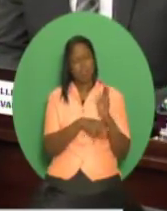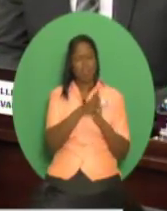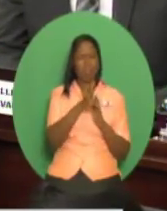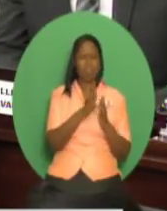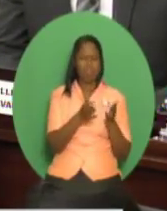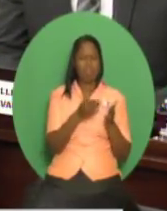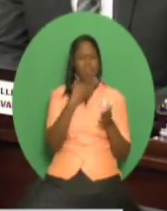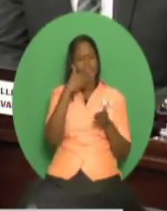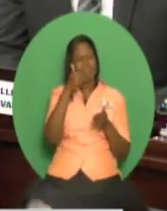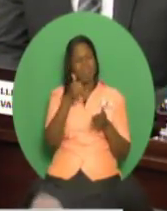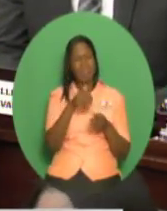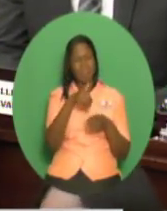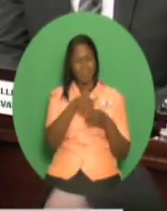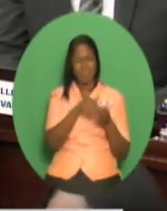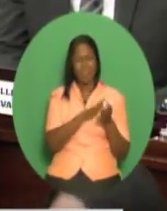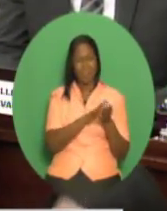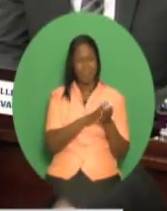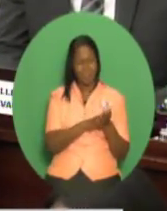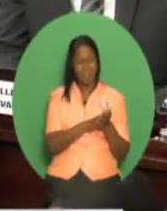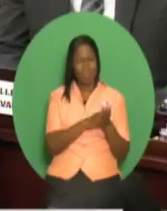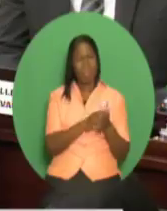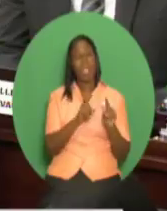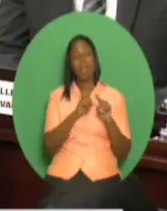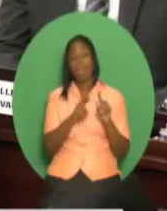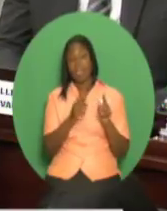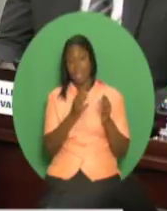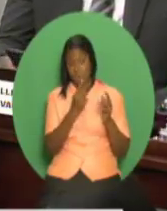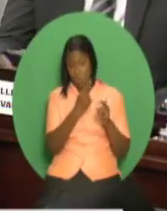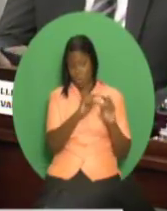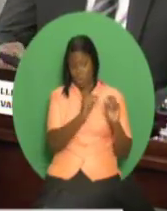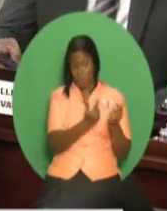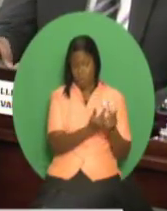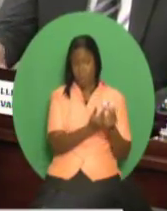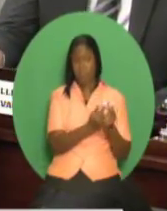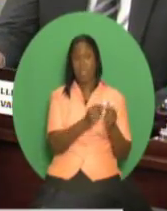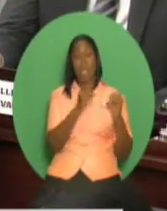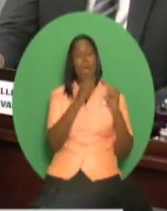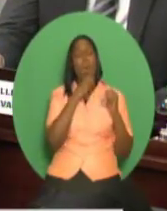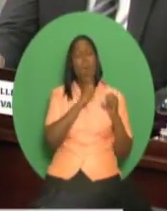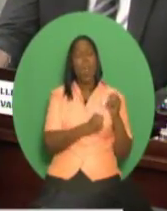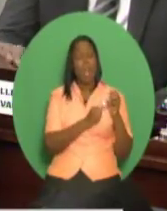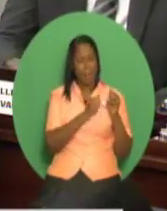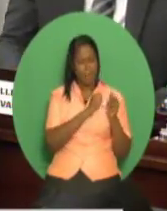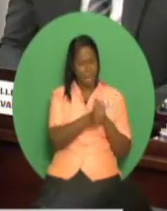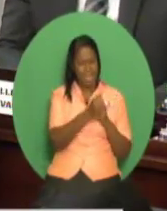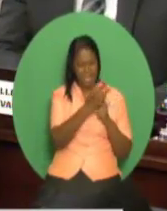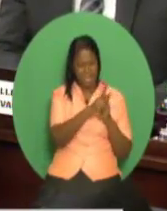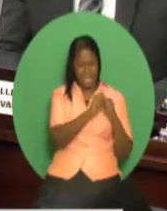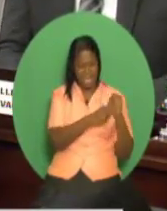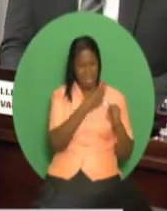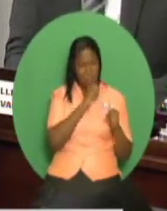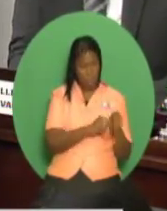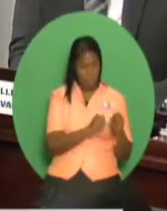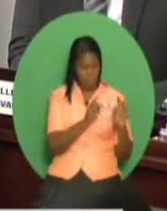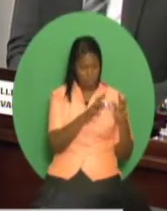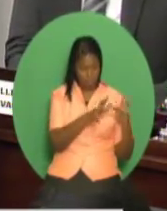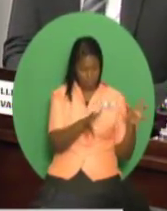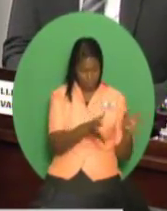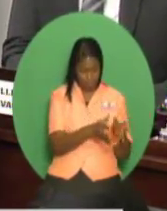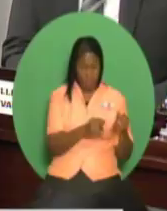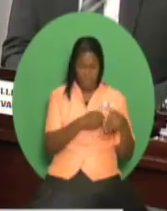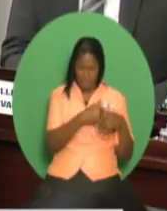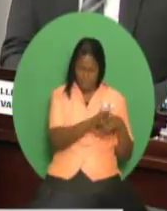The students who are under the age of 13, we have allowed them to repeat the Standard 5